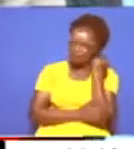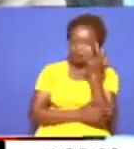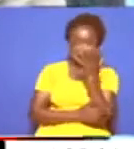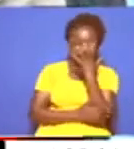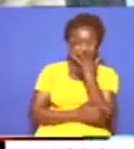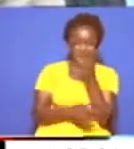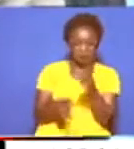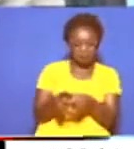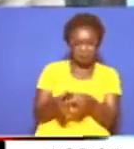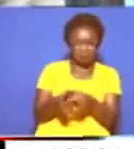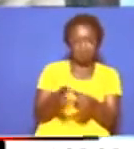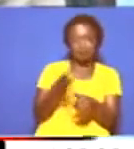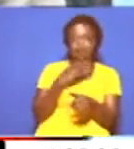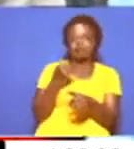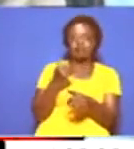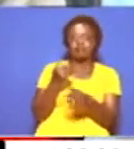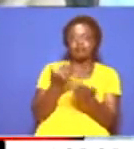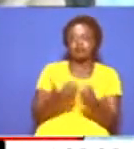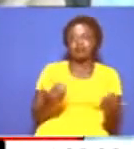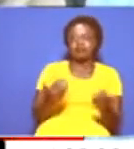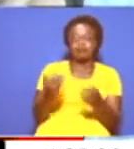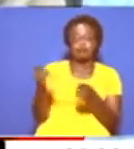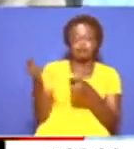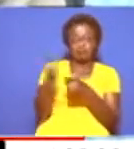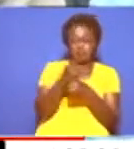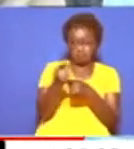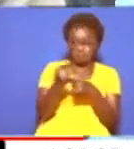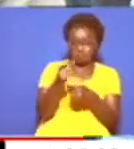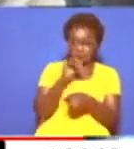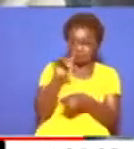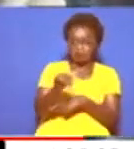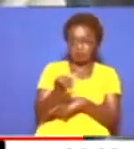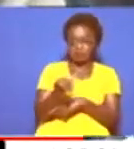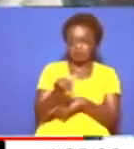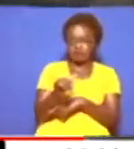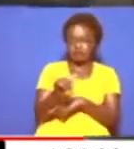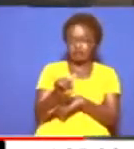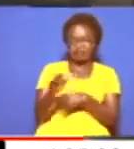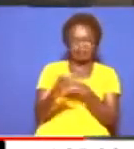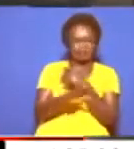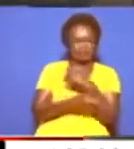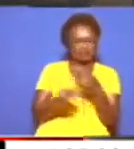tungependa wapewe silaha na wawe trained so that wizi itapungua.